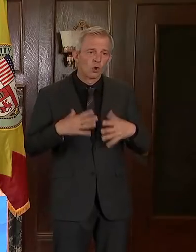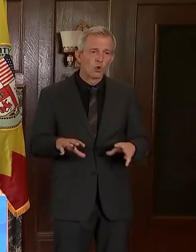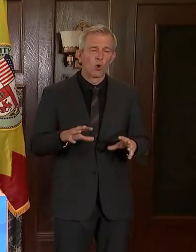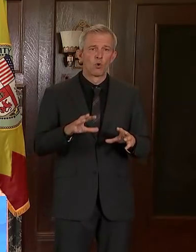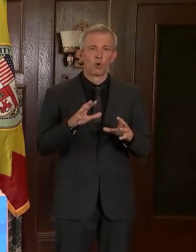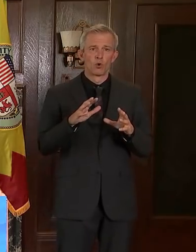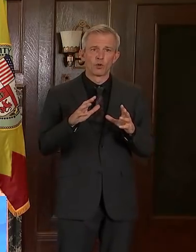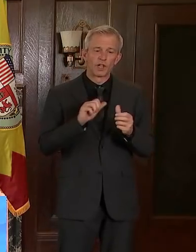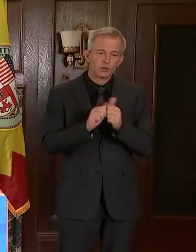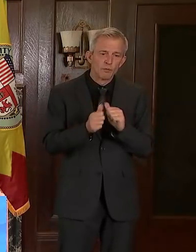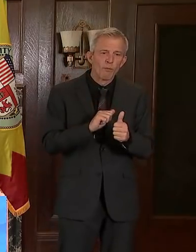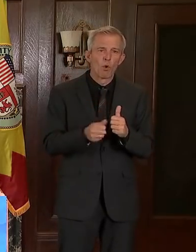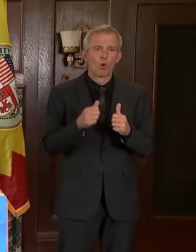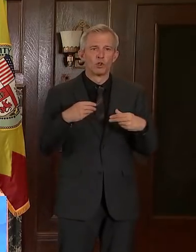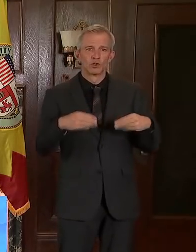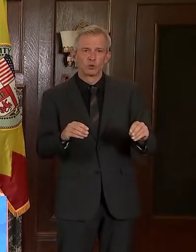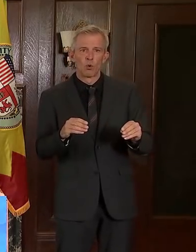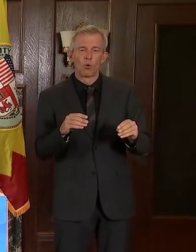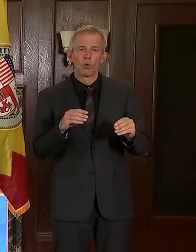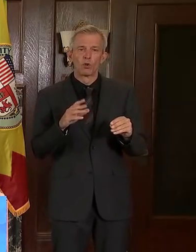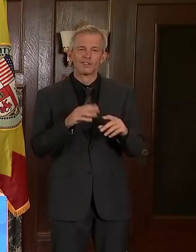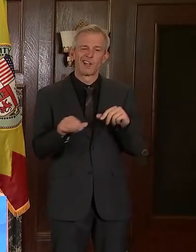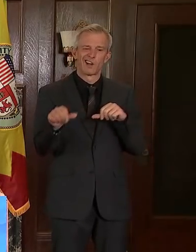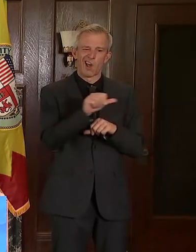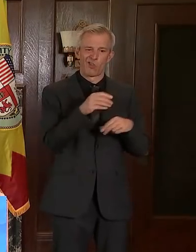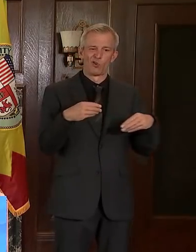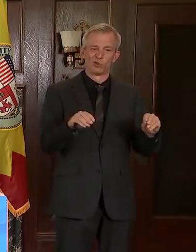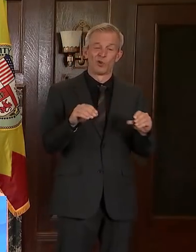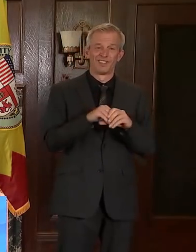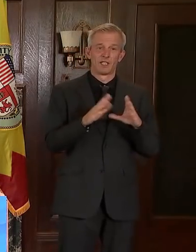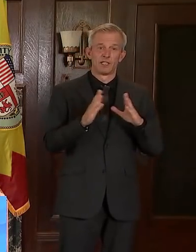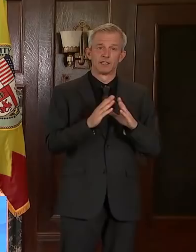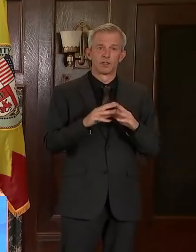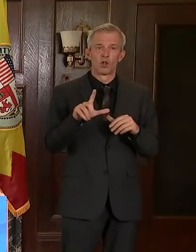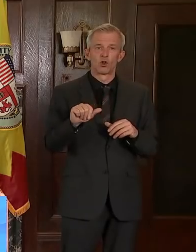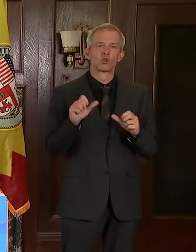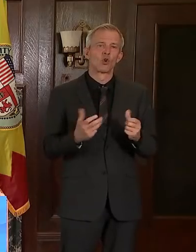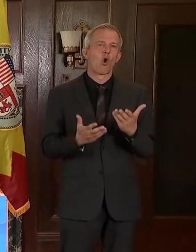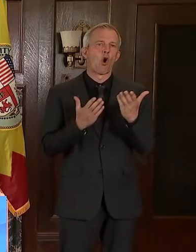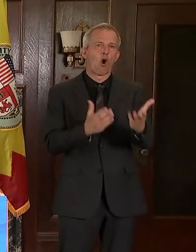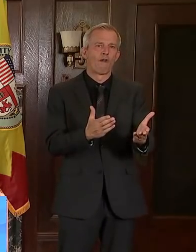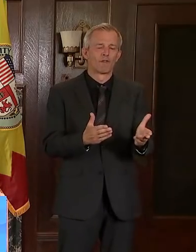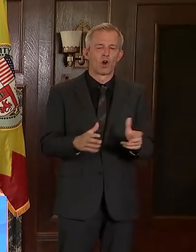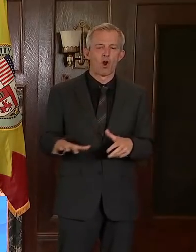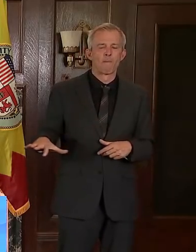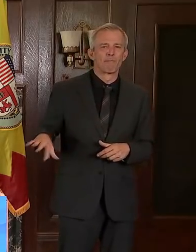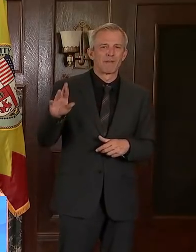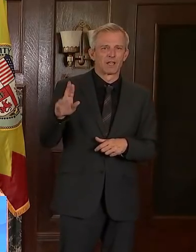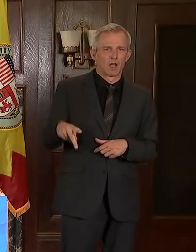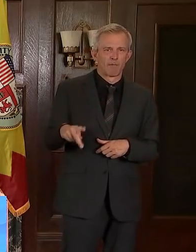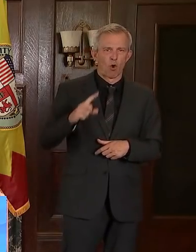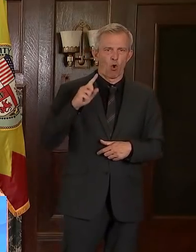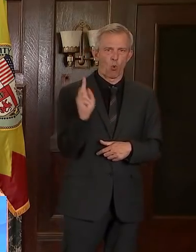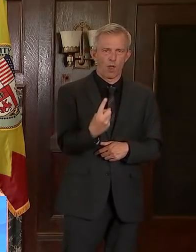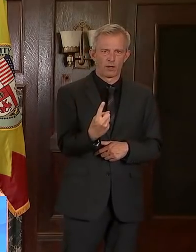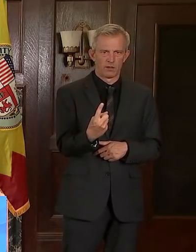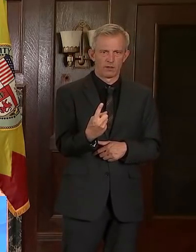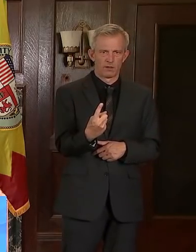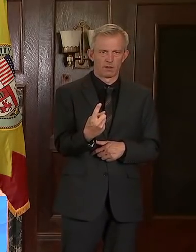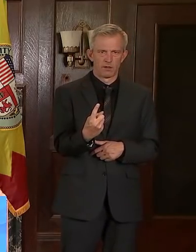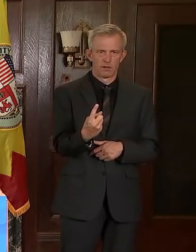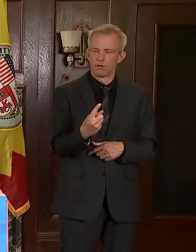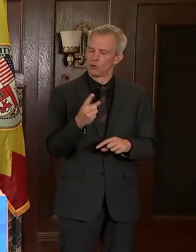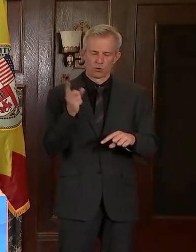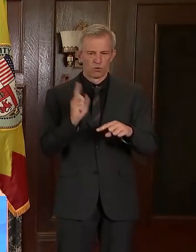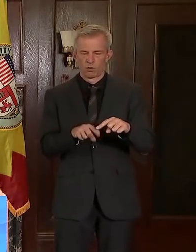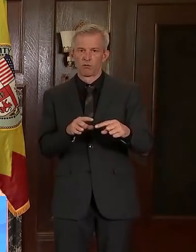stores in the city of Los Angeles may offer curbside pickup. Only curbside pickup, not going into